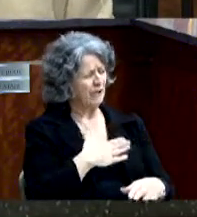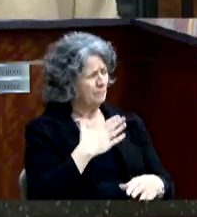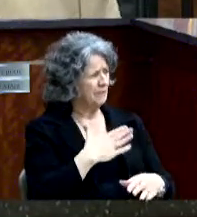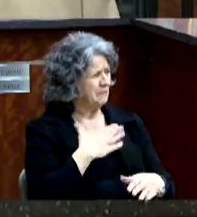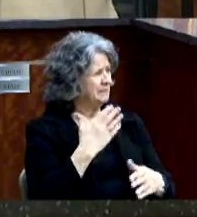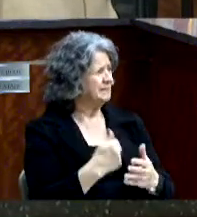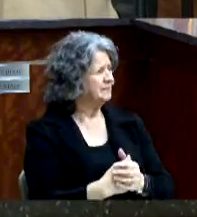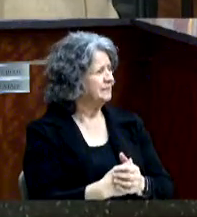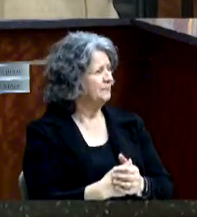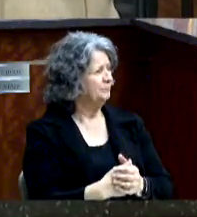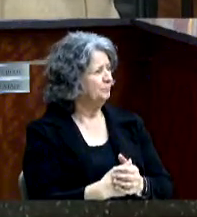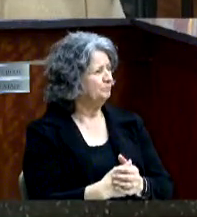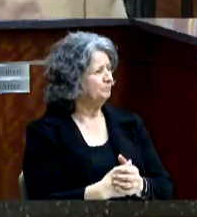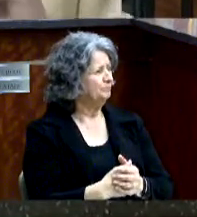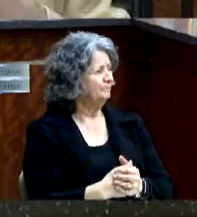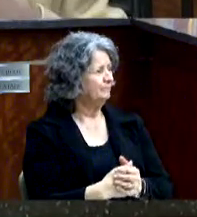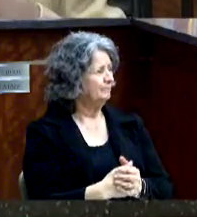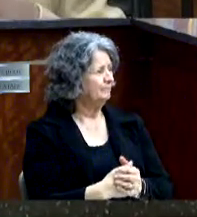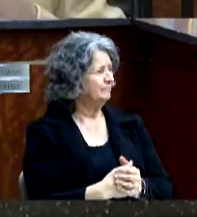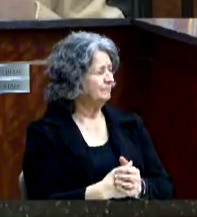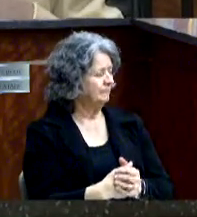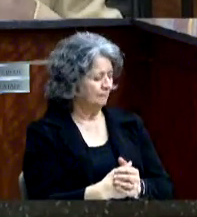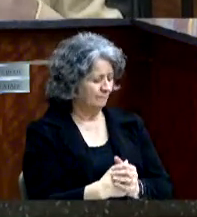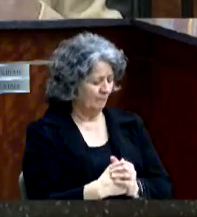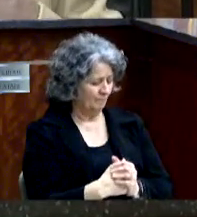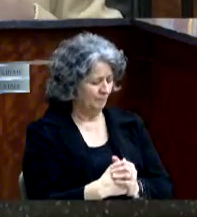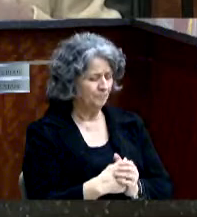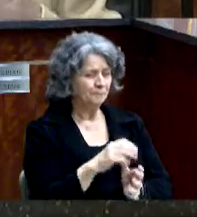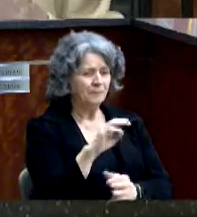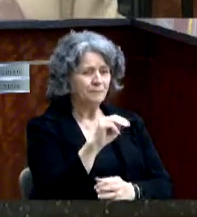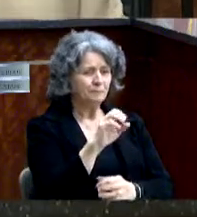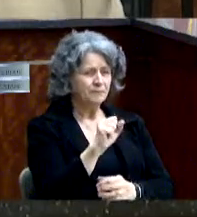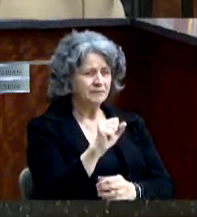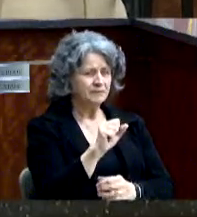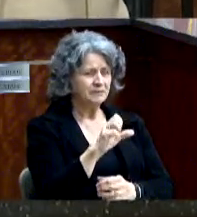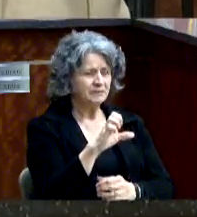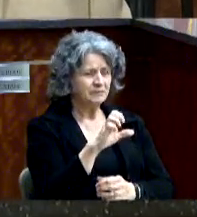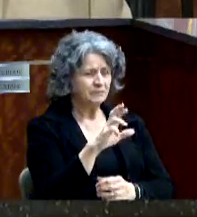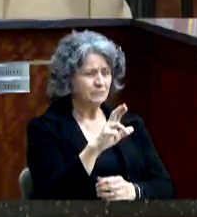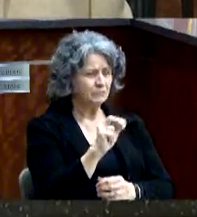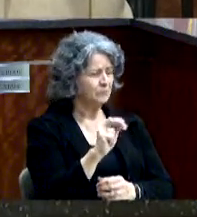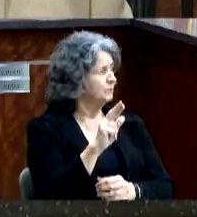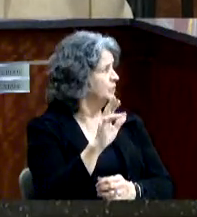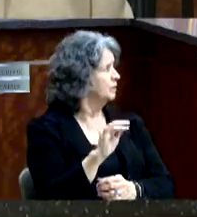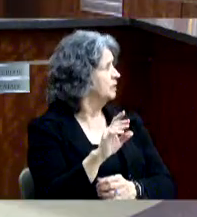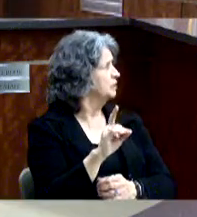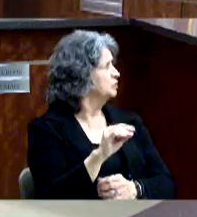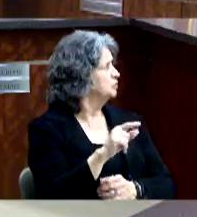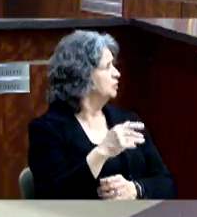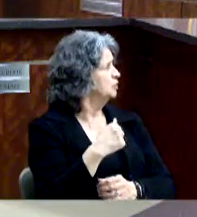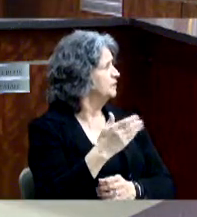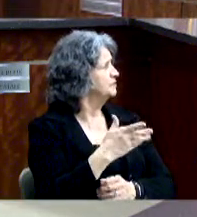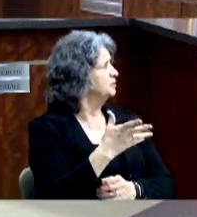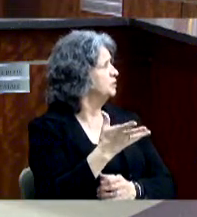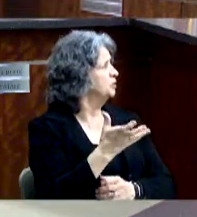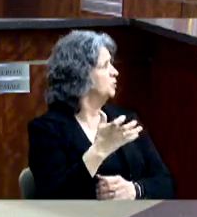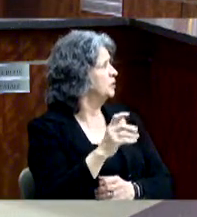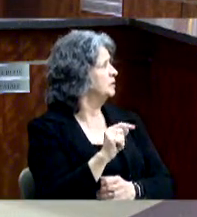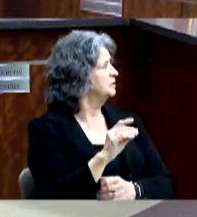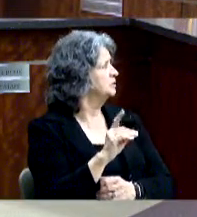All right, with that being said, Ms. Curry, do you have something you want to do? Yeah, after the mayor, do